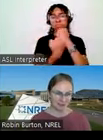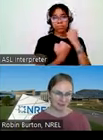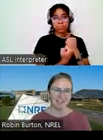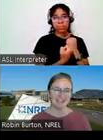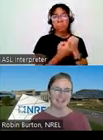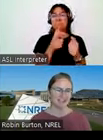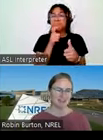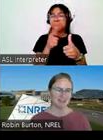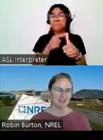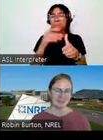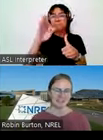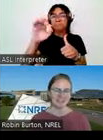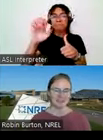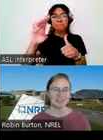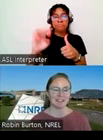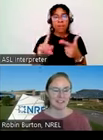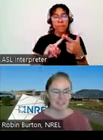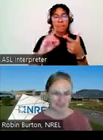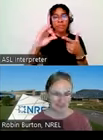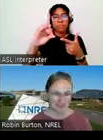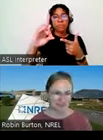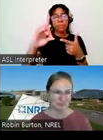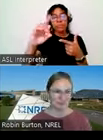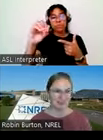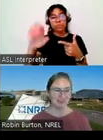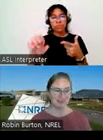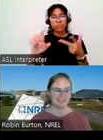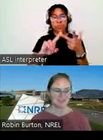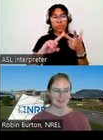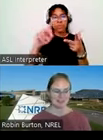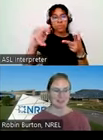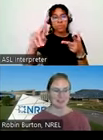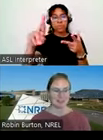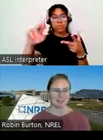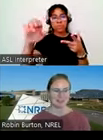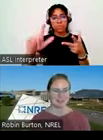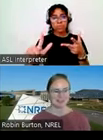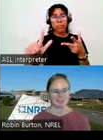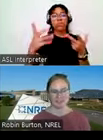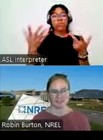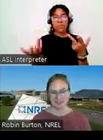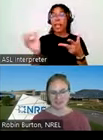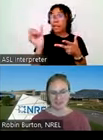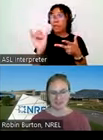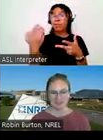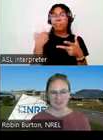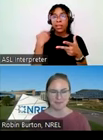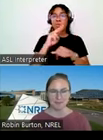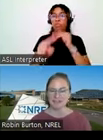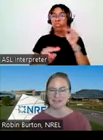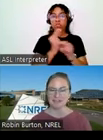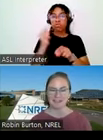NREL. And I do want to acknowledge that we've got dozens of researchers from across the six participating national laboratories contributing to this